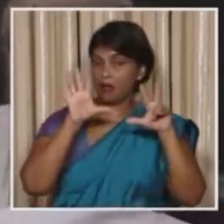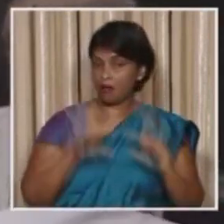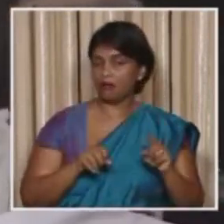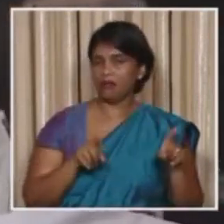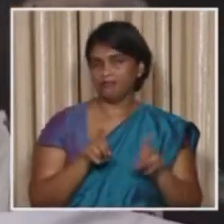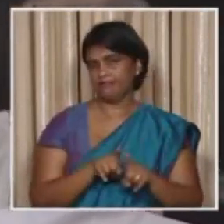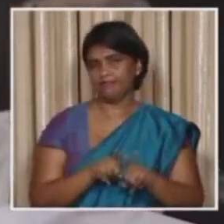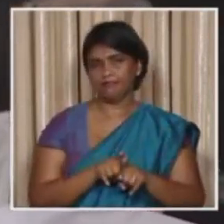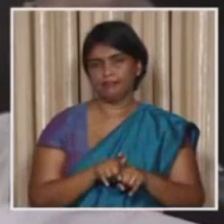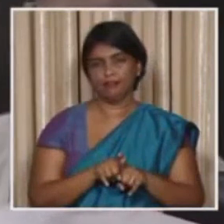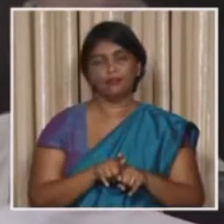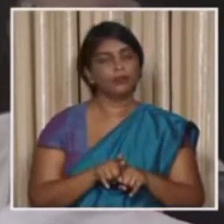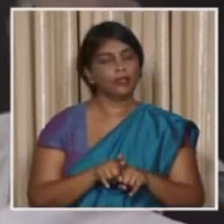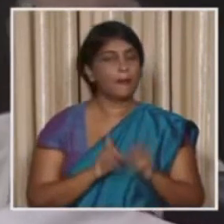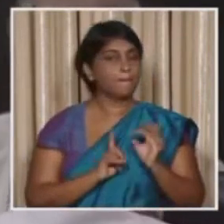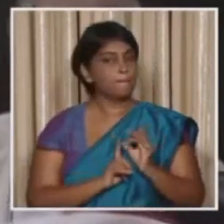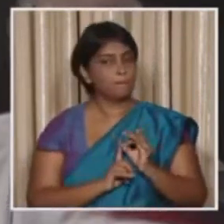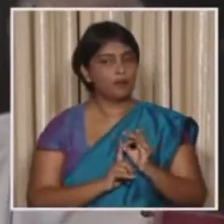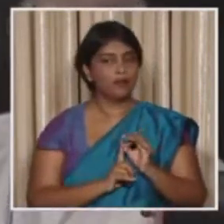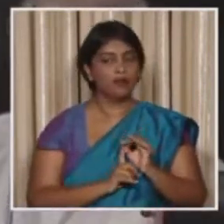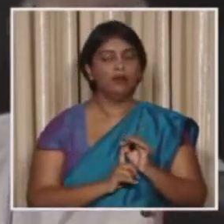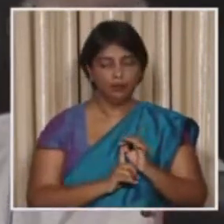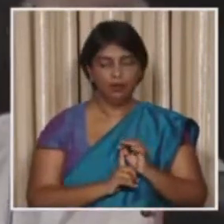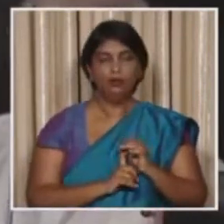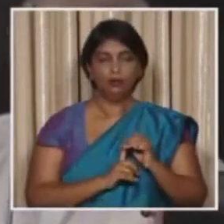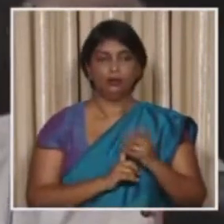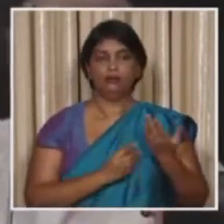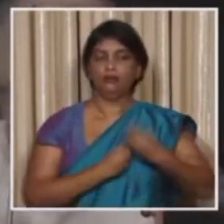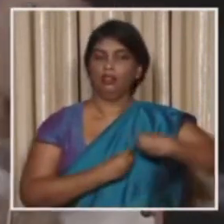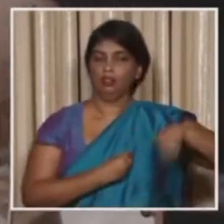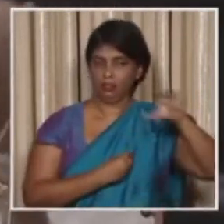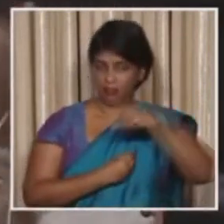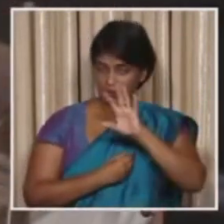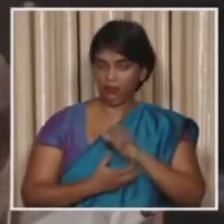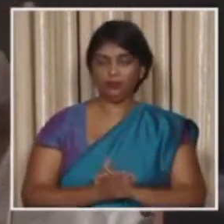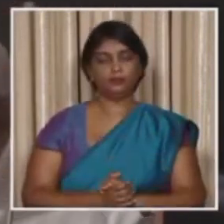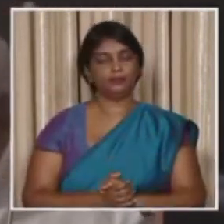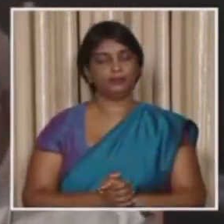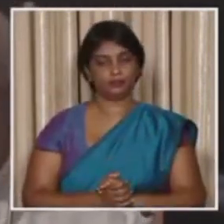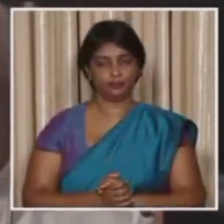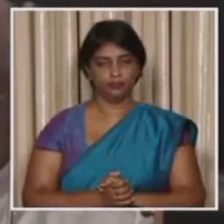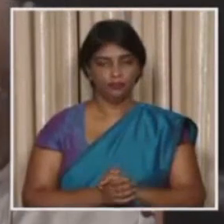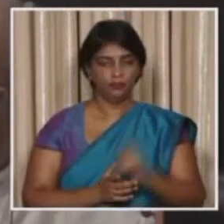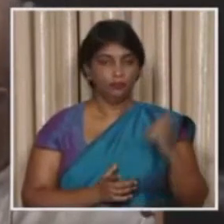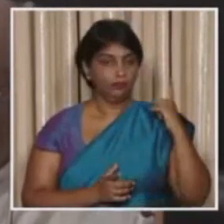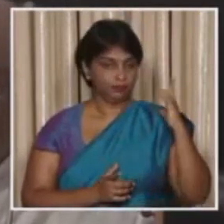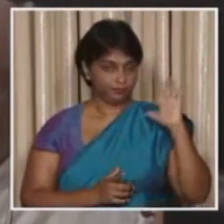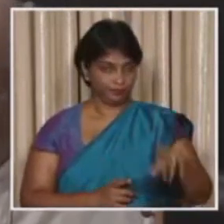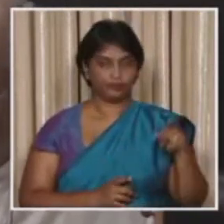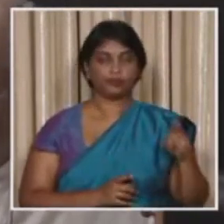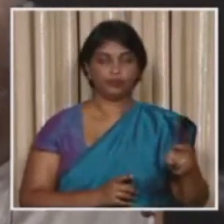22,100 acres of private land, have been released. The current extent of occupied land by the security forces and the police